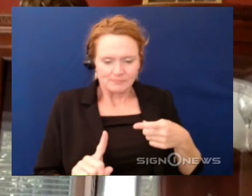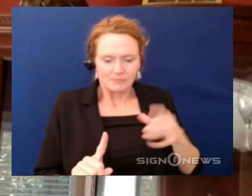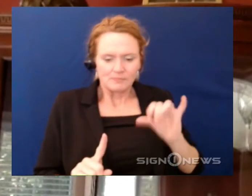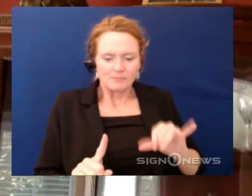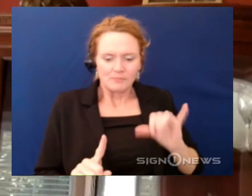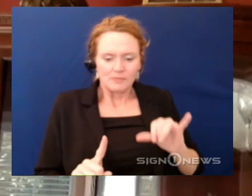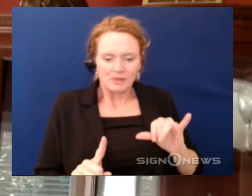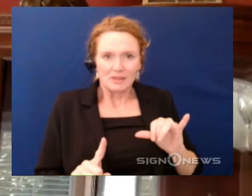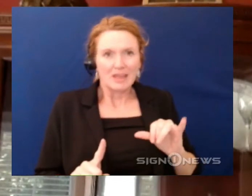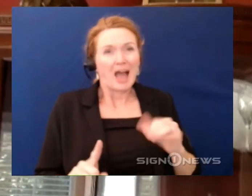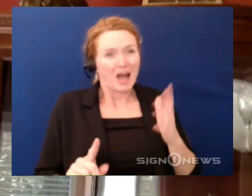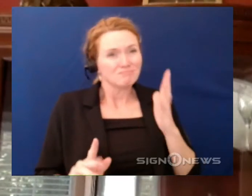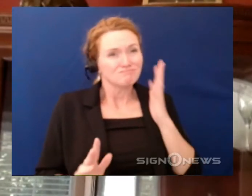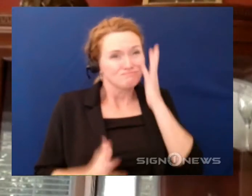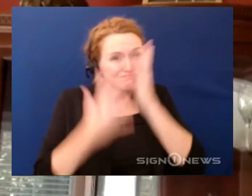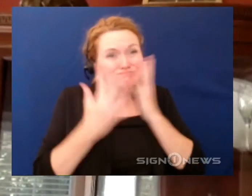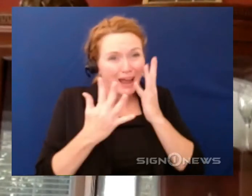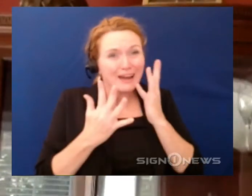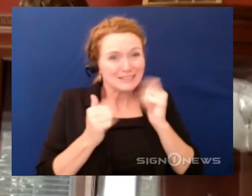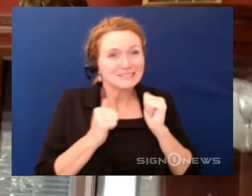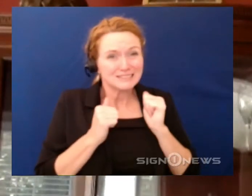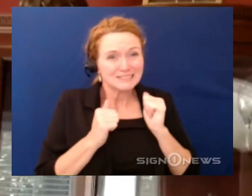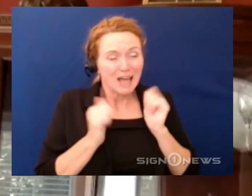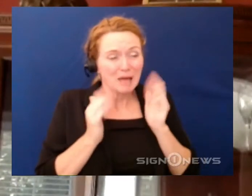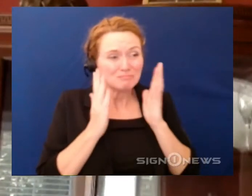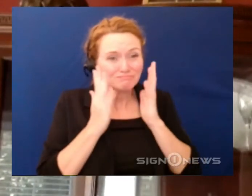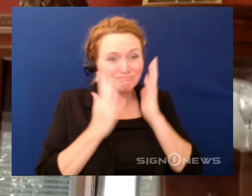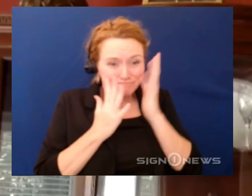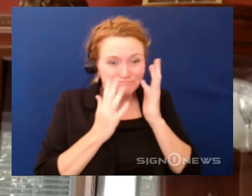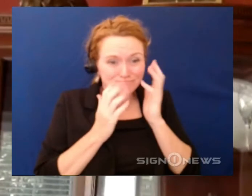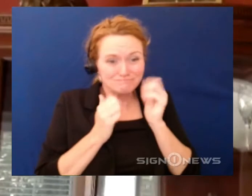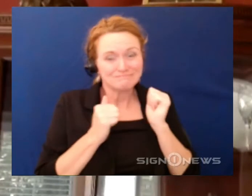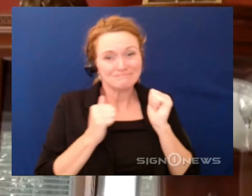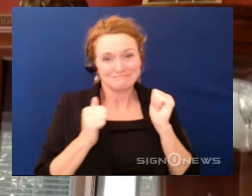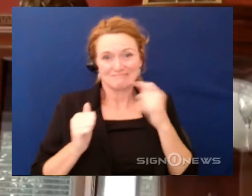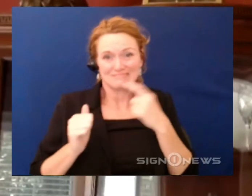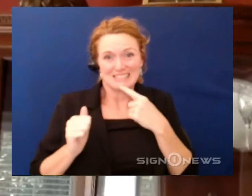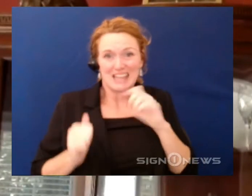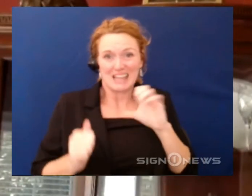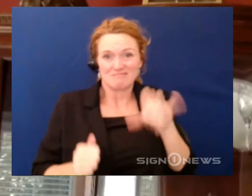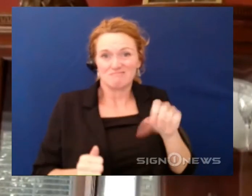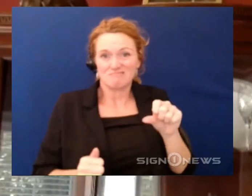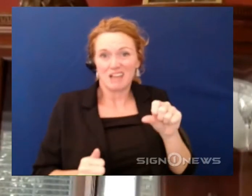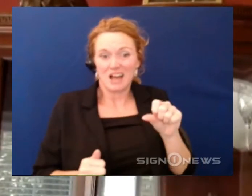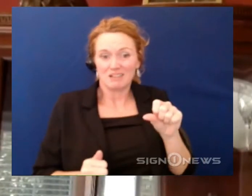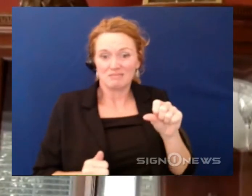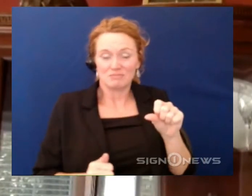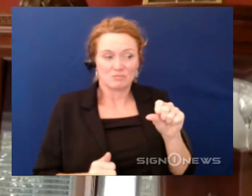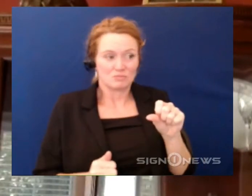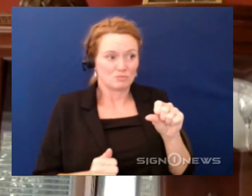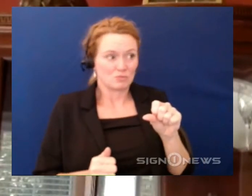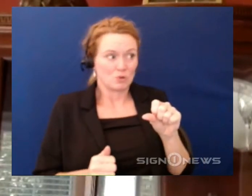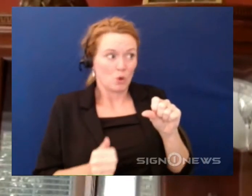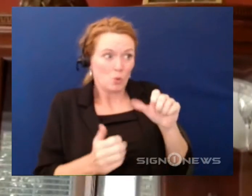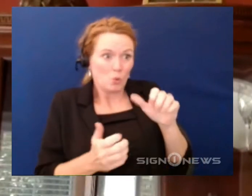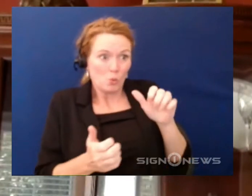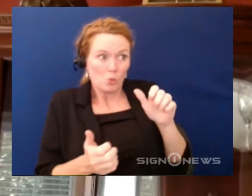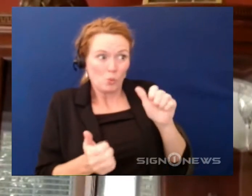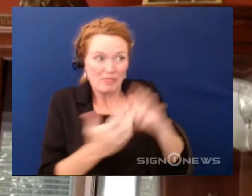yeah, I'm ashamed to say that without